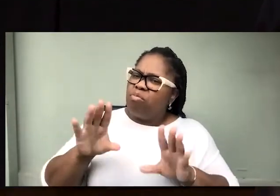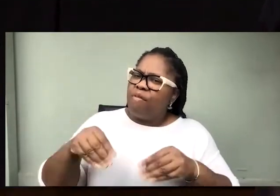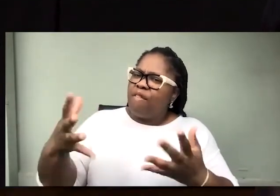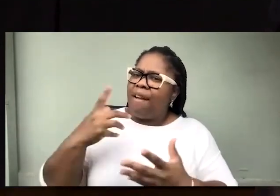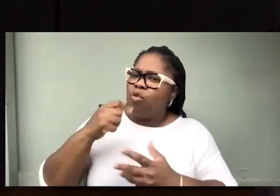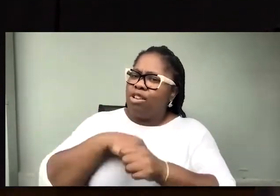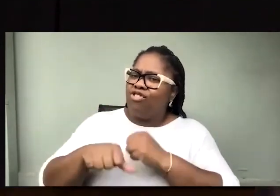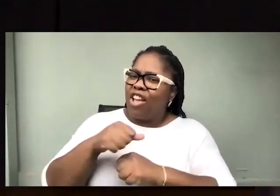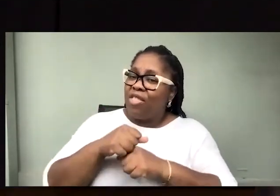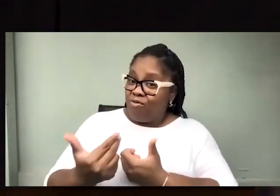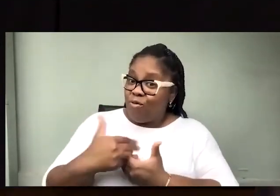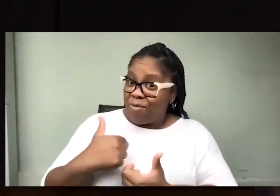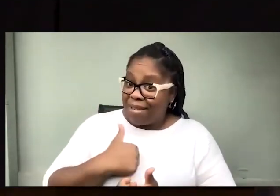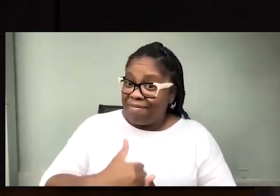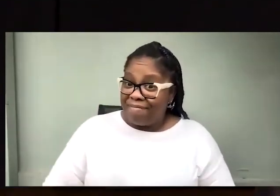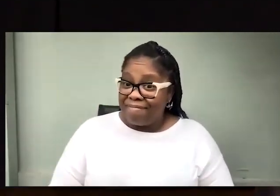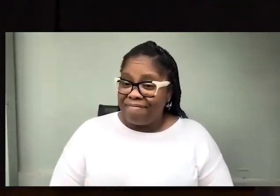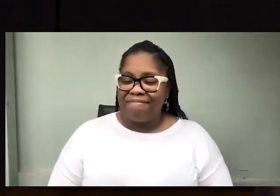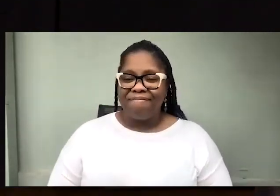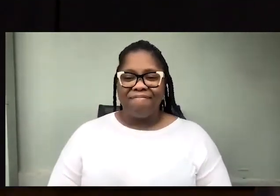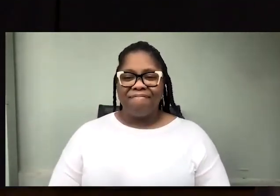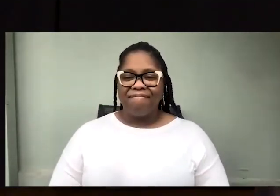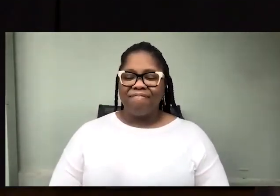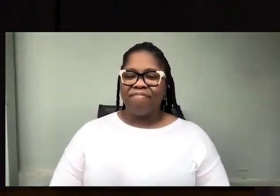Please join me in the Pledge of Allegiance.